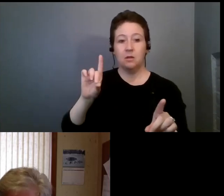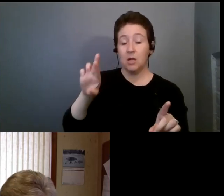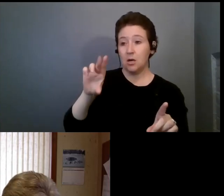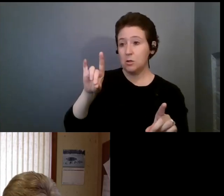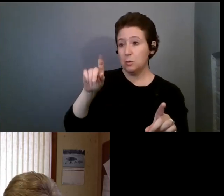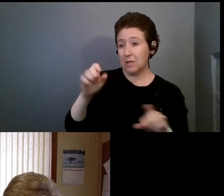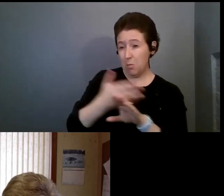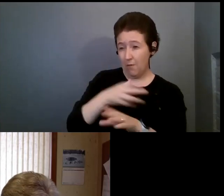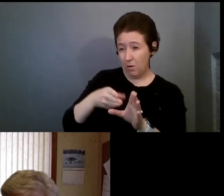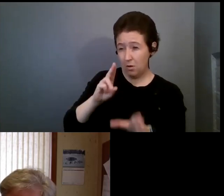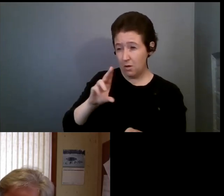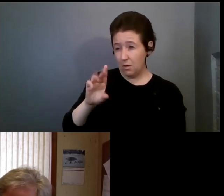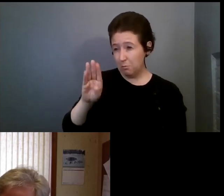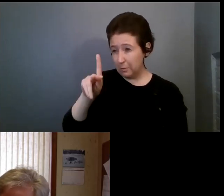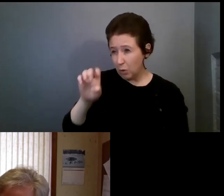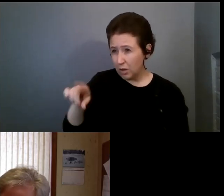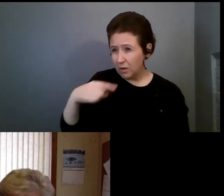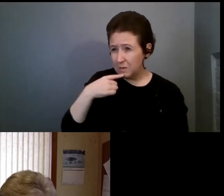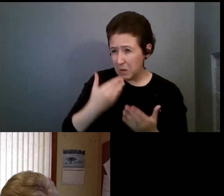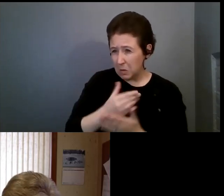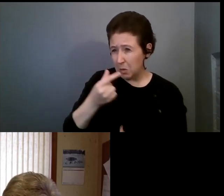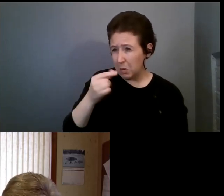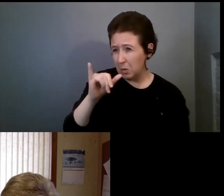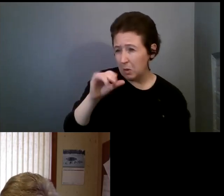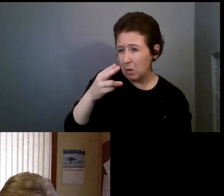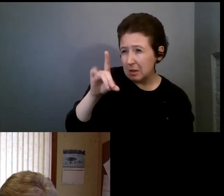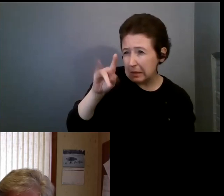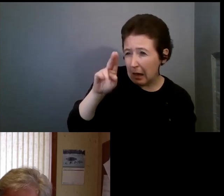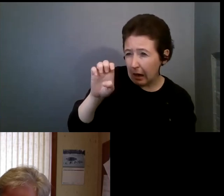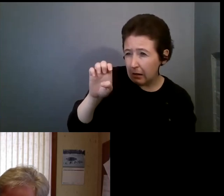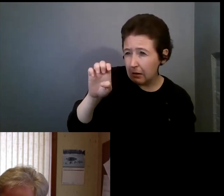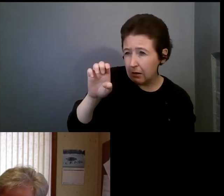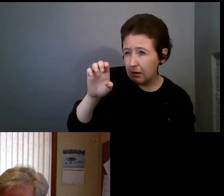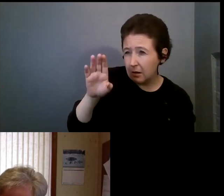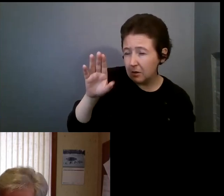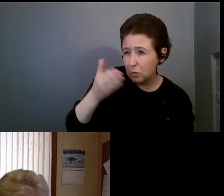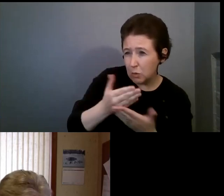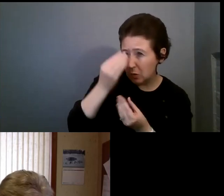you go, Brooke, you say new guidance is coming out specifically that would be pertinent to our college?